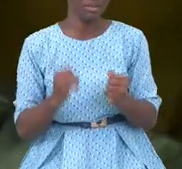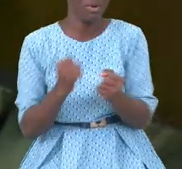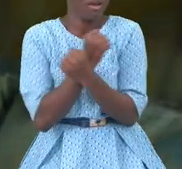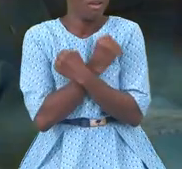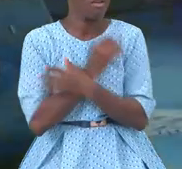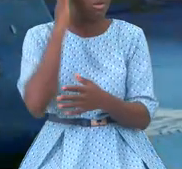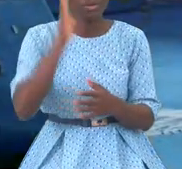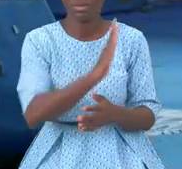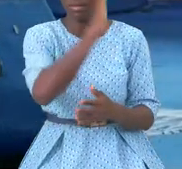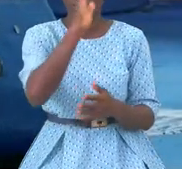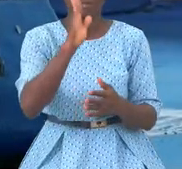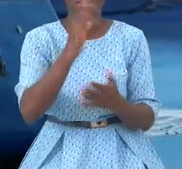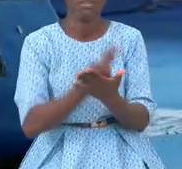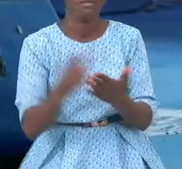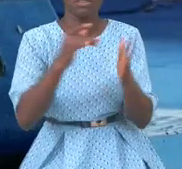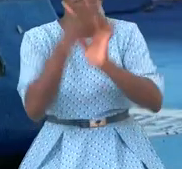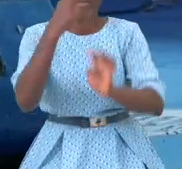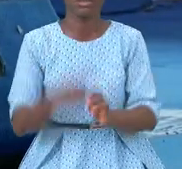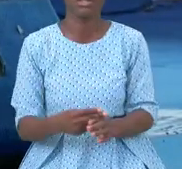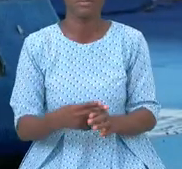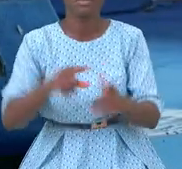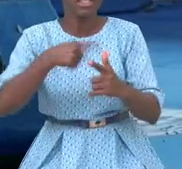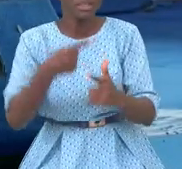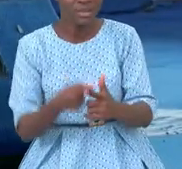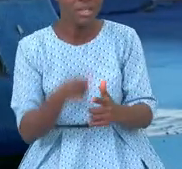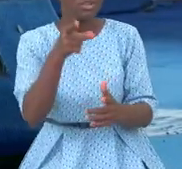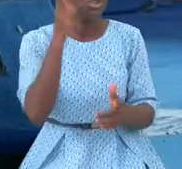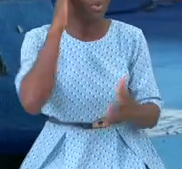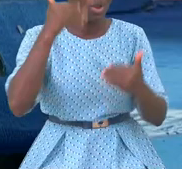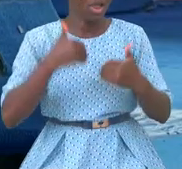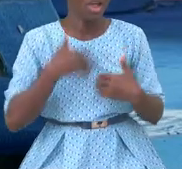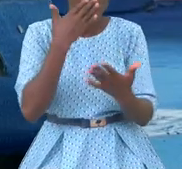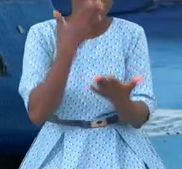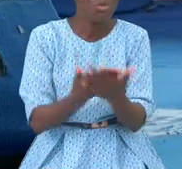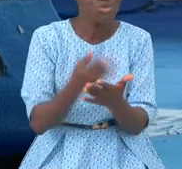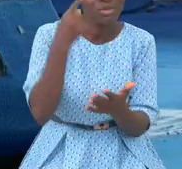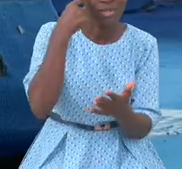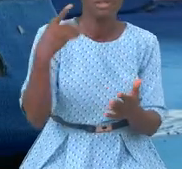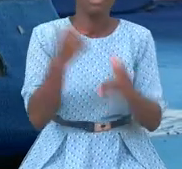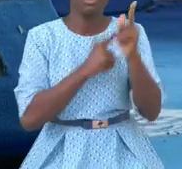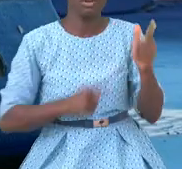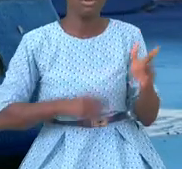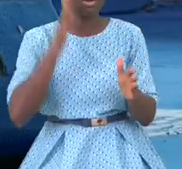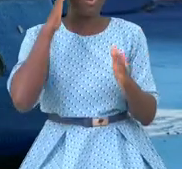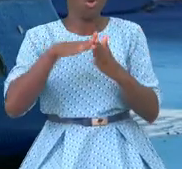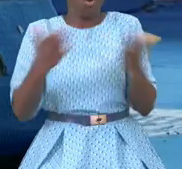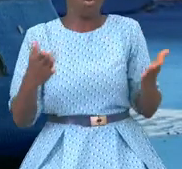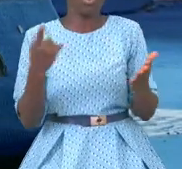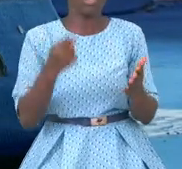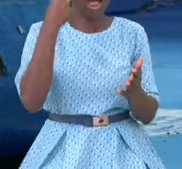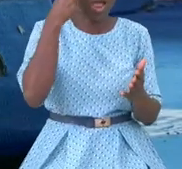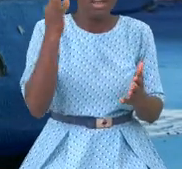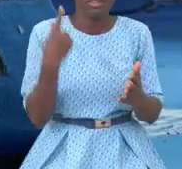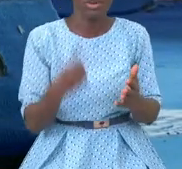good sight. The Lord will open the eyes of the blind today. You will have good strength. If you